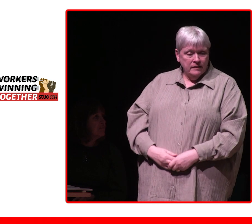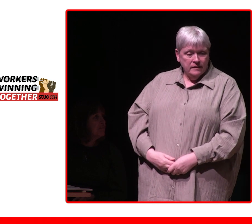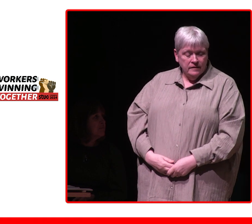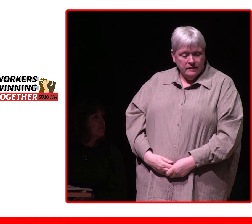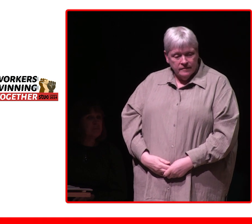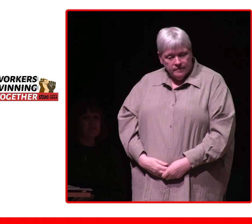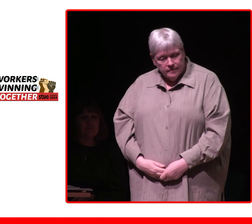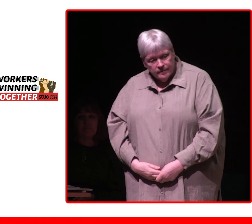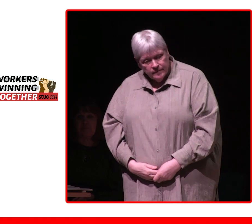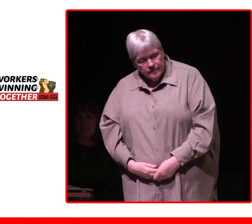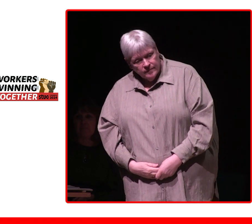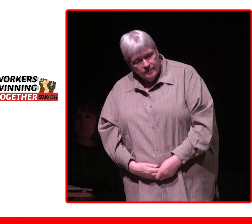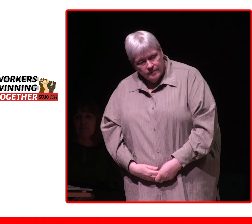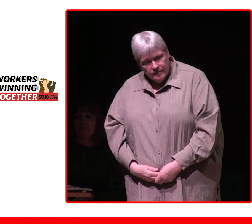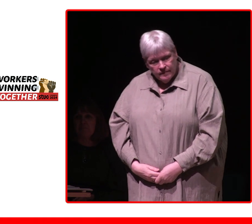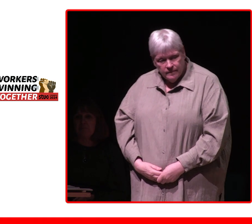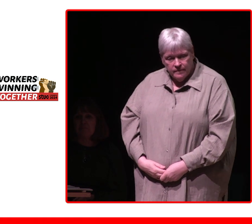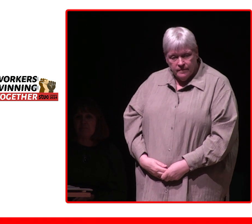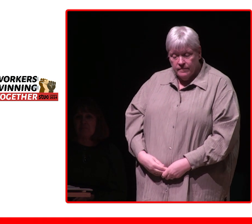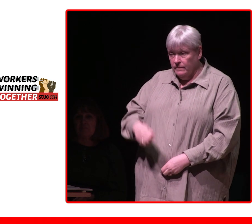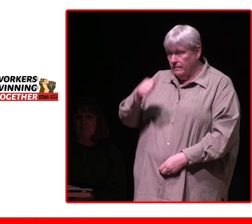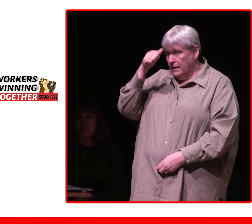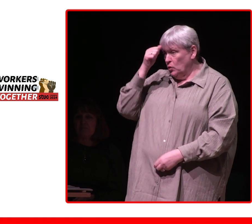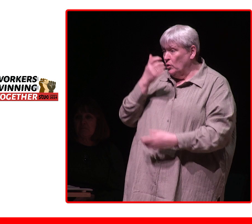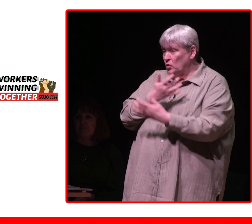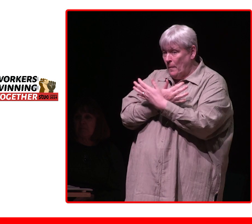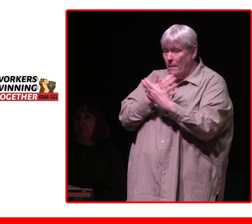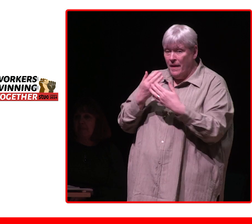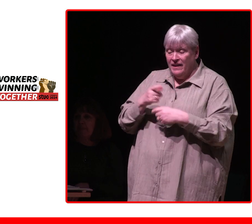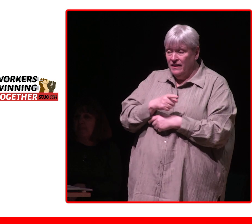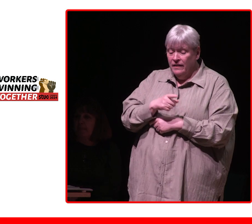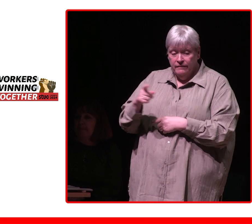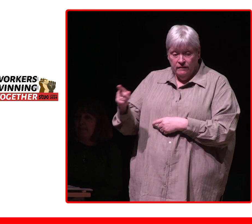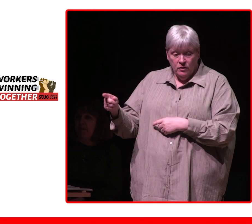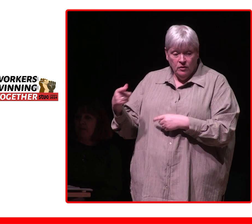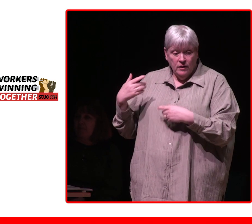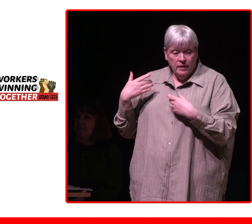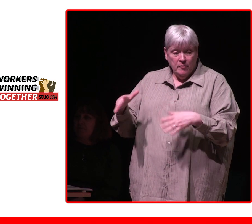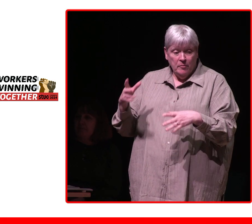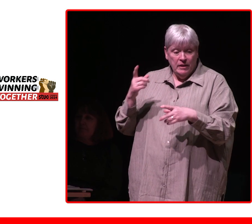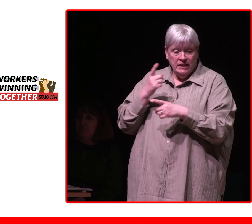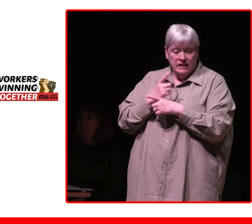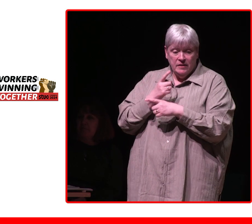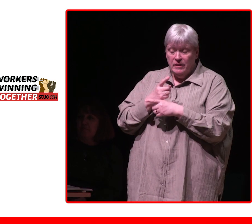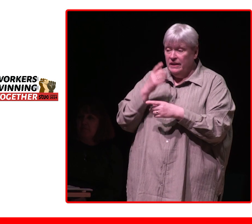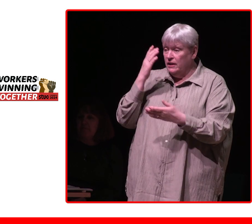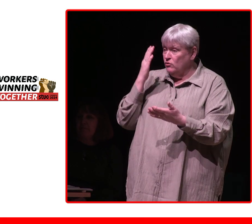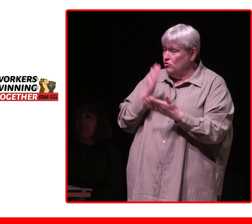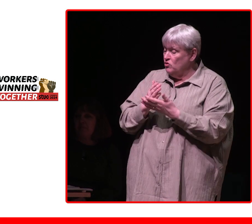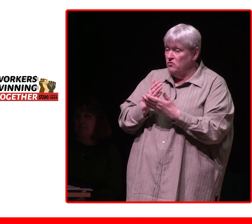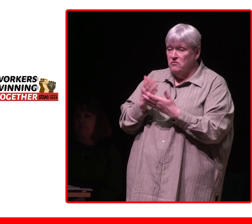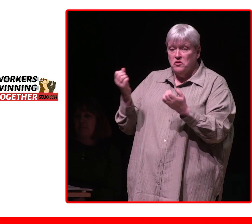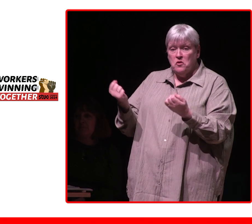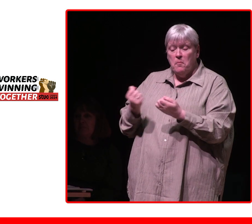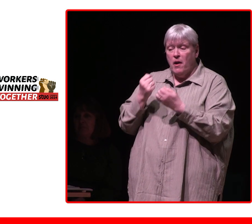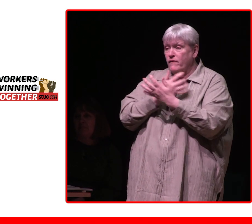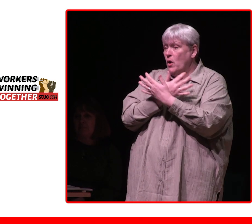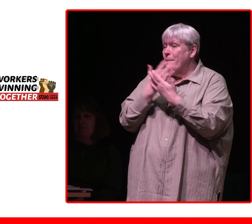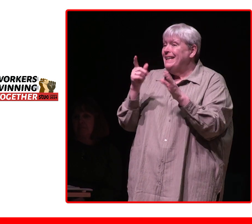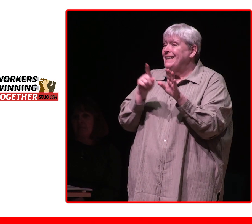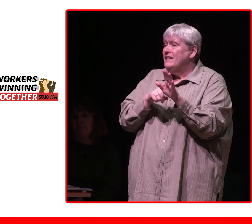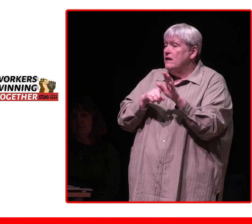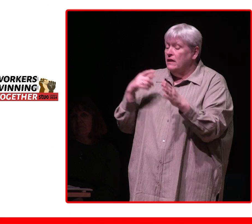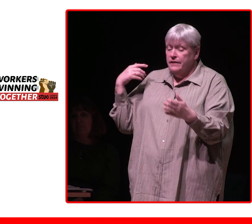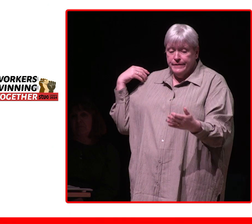So our first speaker will be known to many of you. He's been speaking truth to power for many